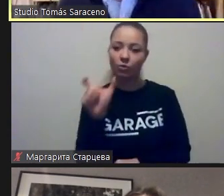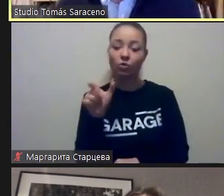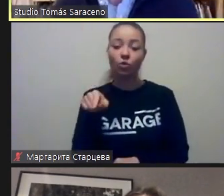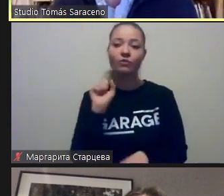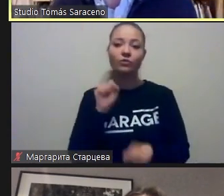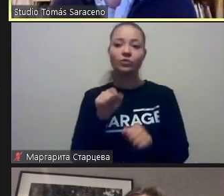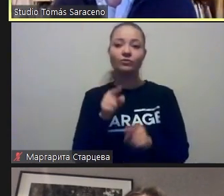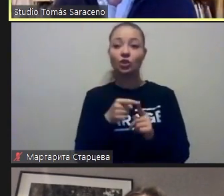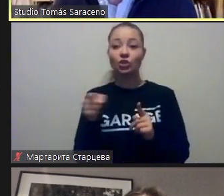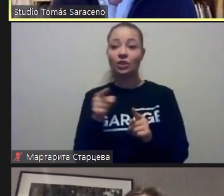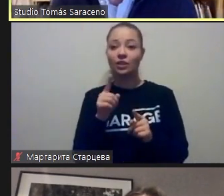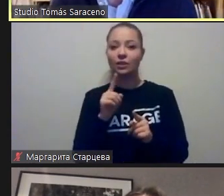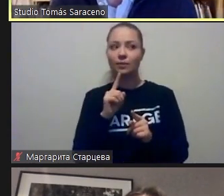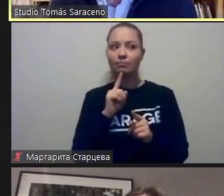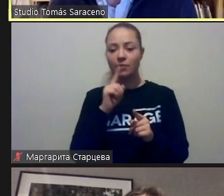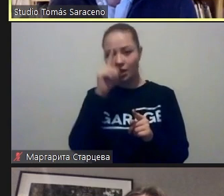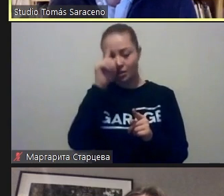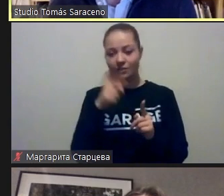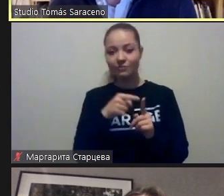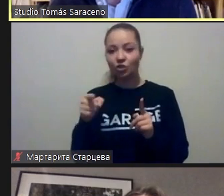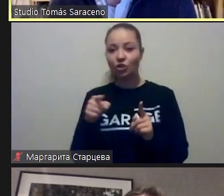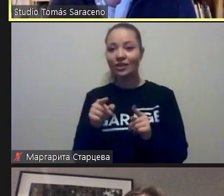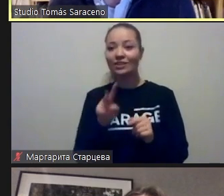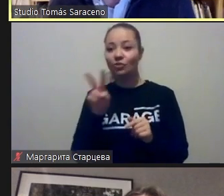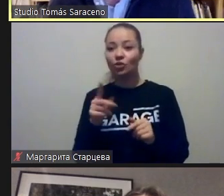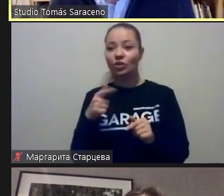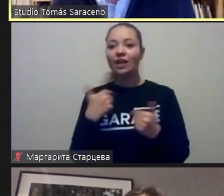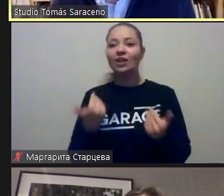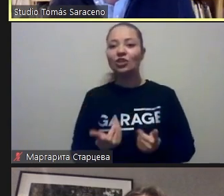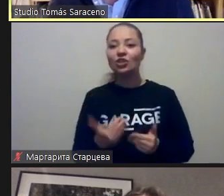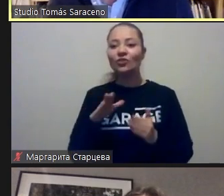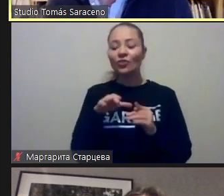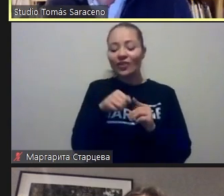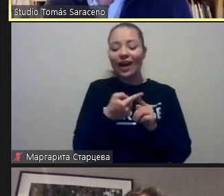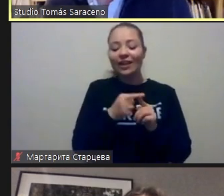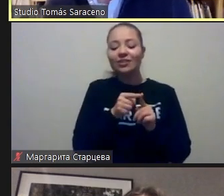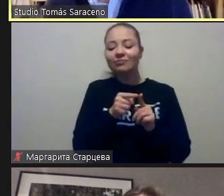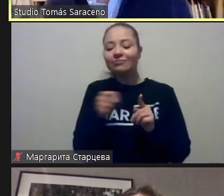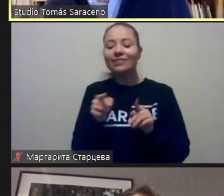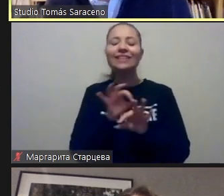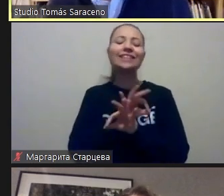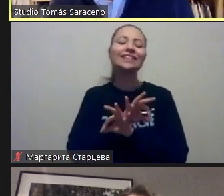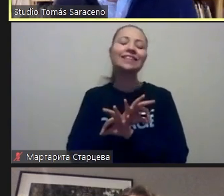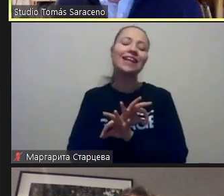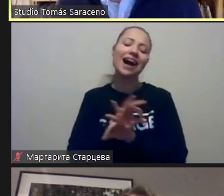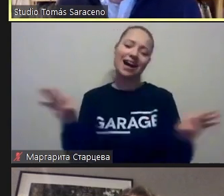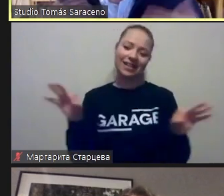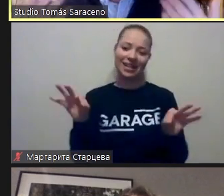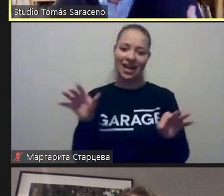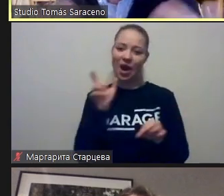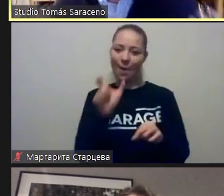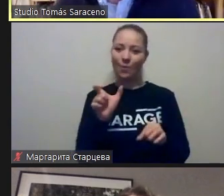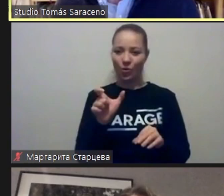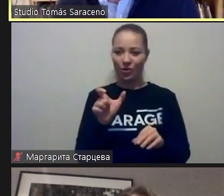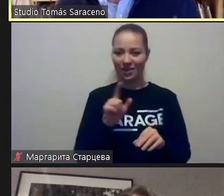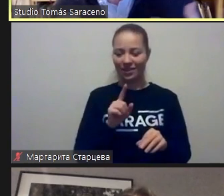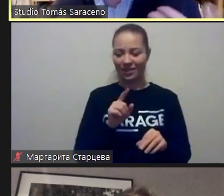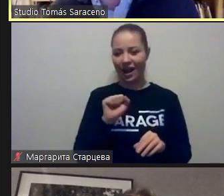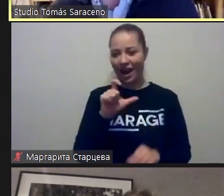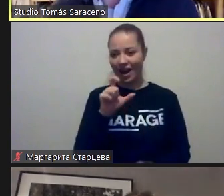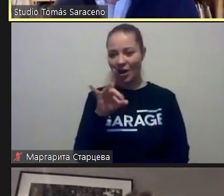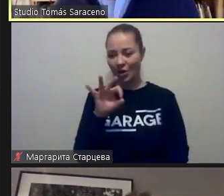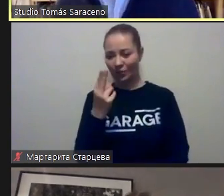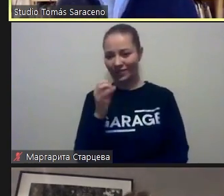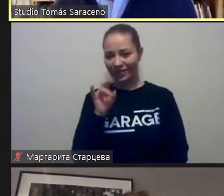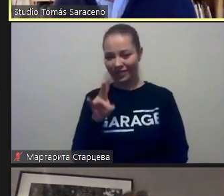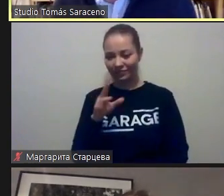a perfect epoch, like the Aerocene, which I'm imagining, or we imagine together. And, and every month I'm trying to gain more hours, more